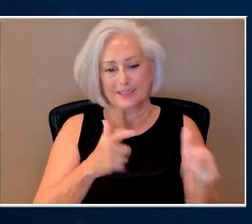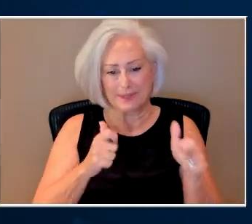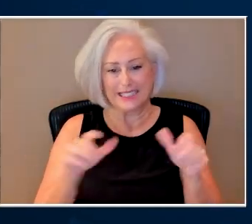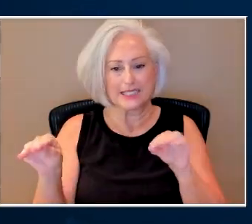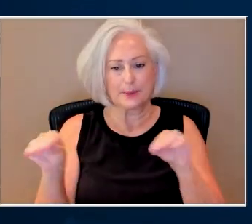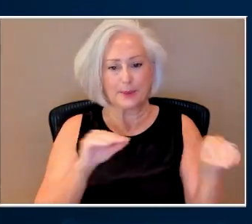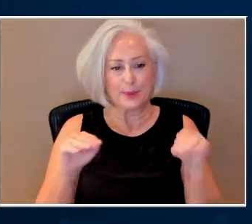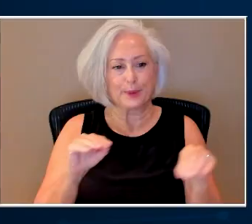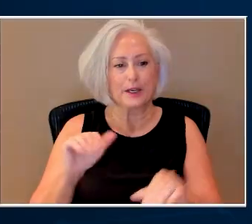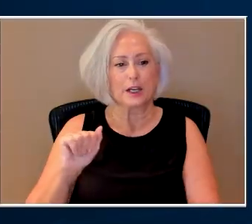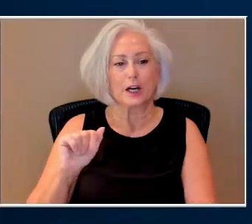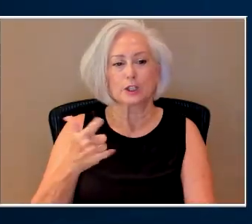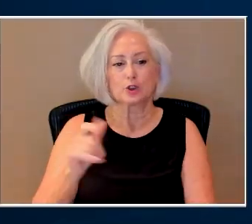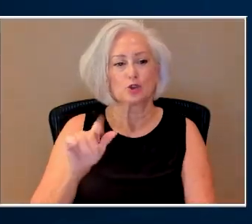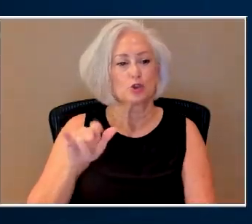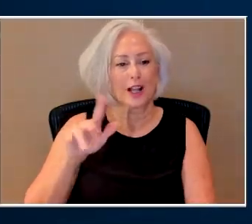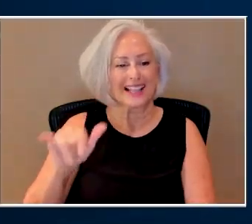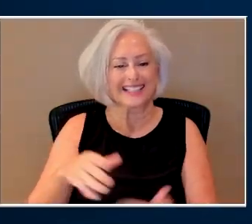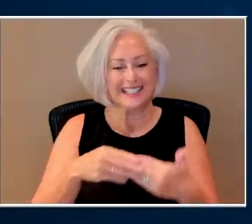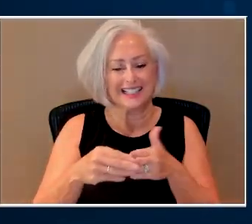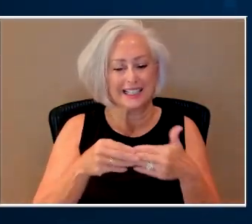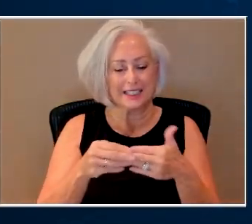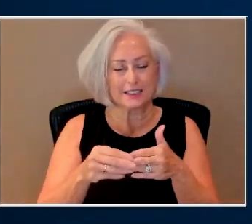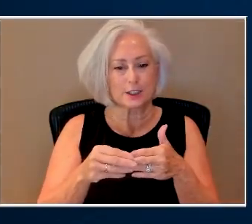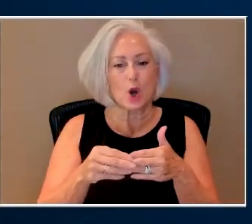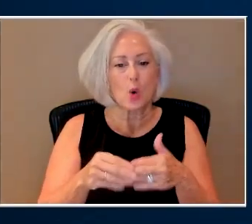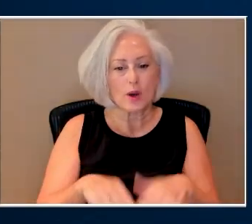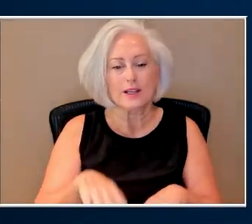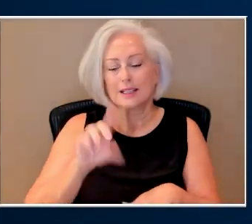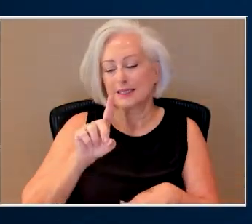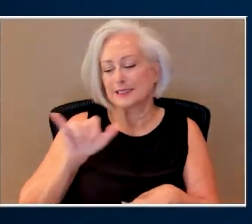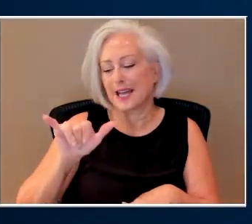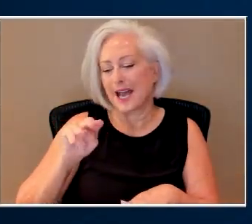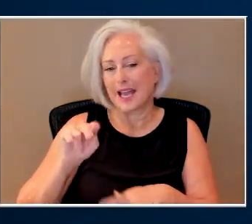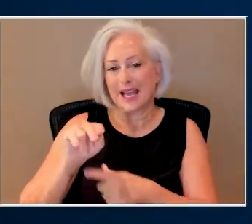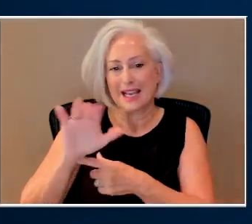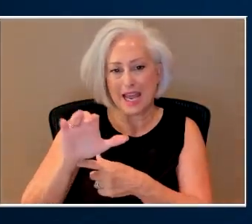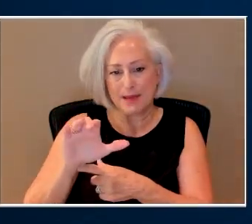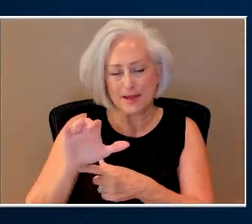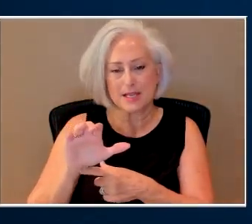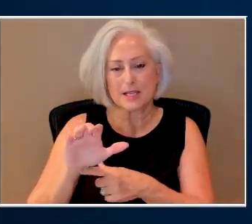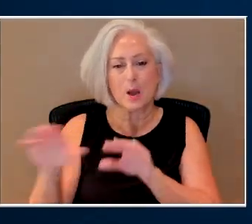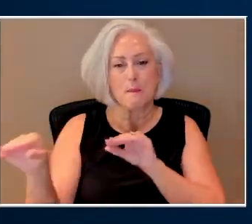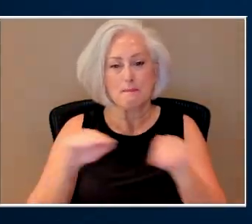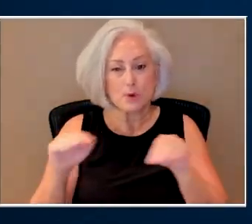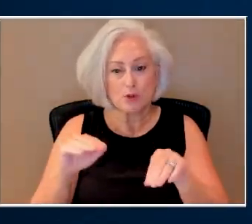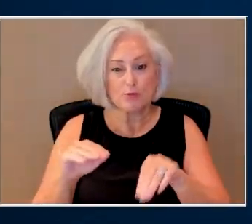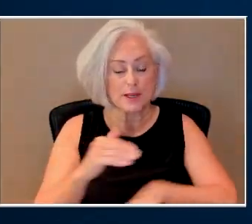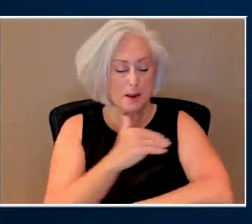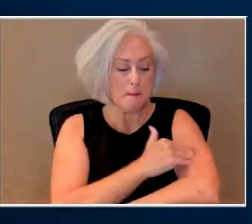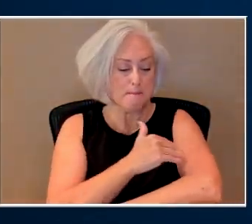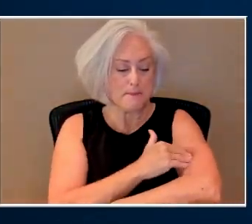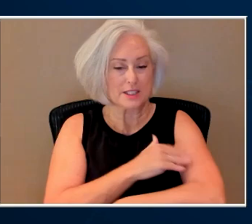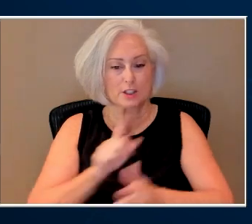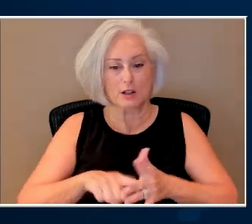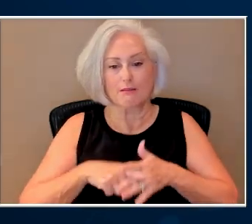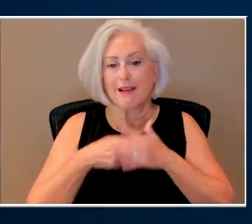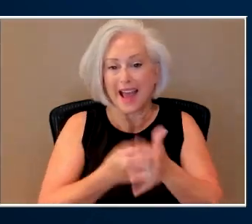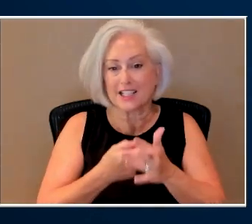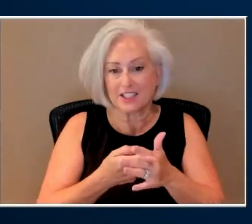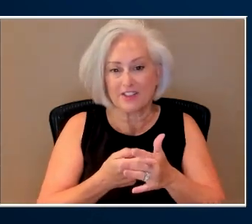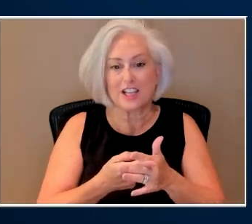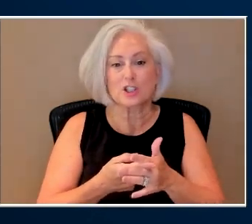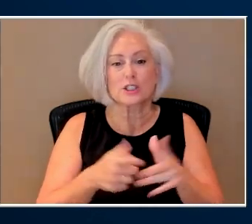dynamic movement prep and muscle activation, and then after that, we'll go into a speed and agility training, and then we'll go